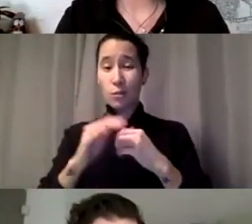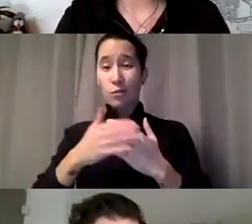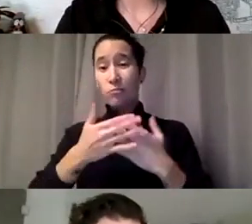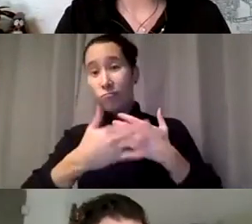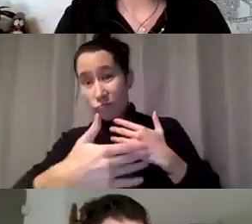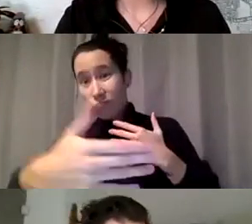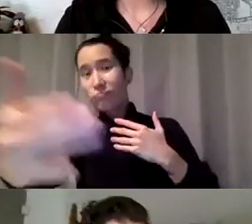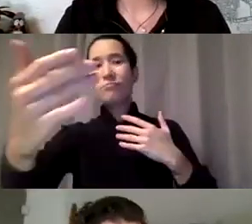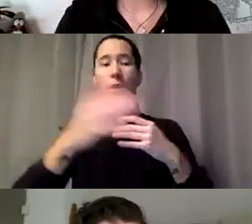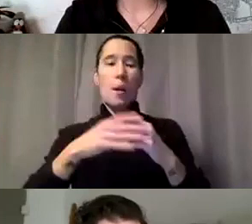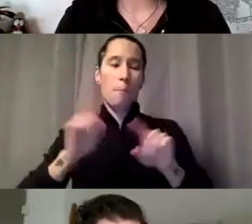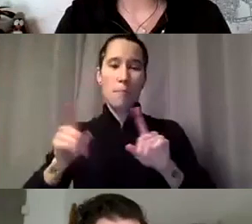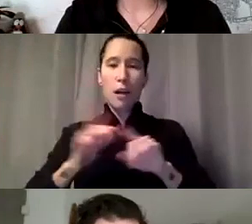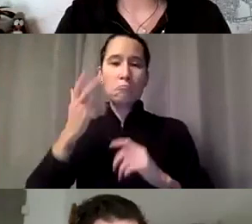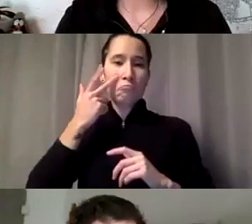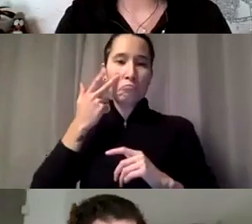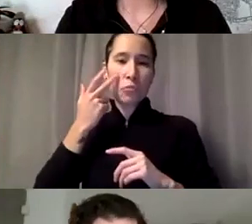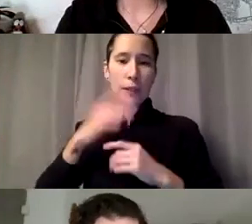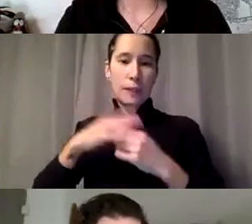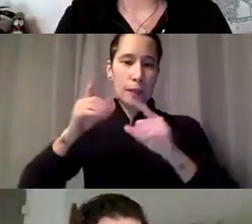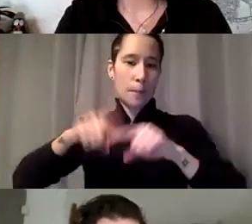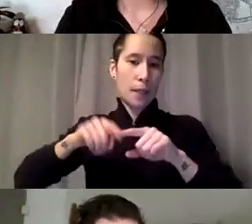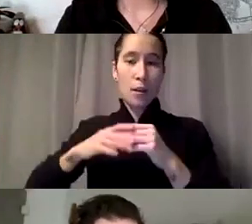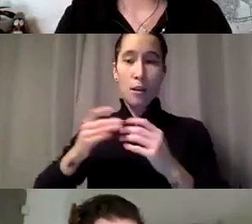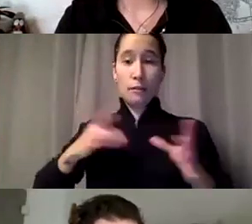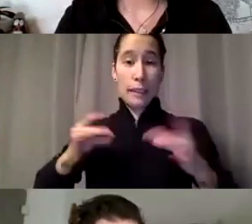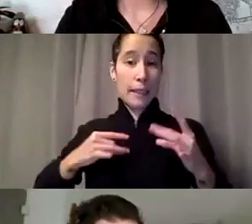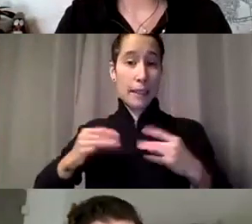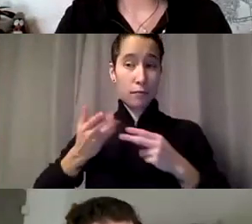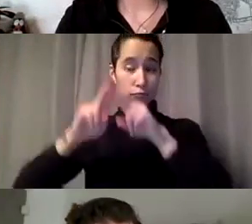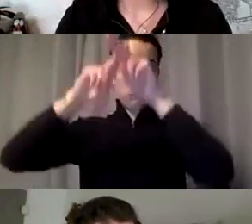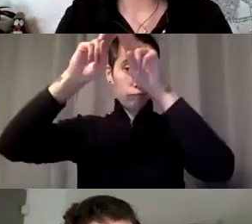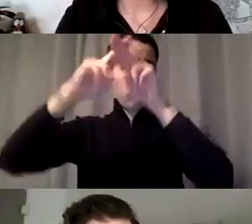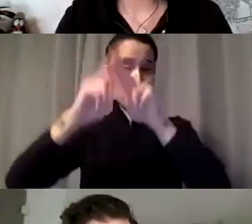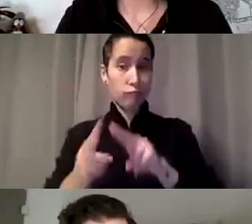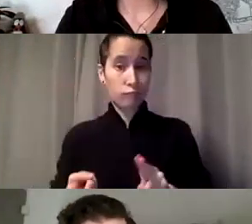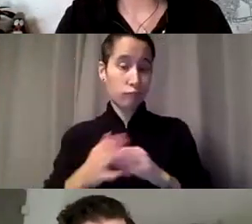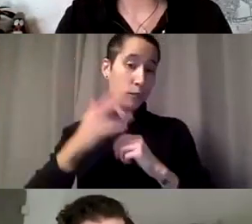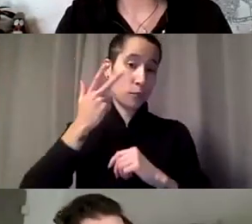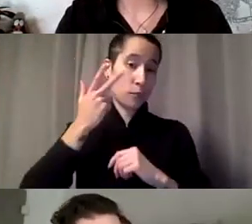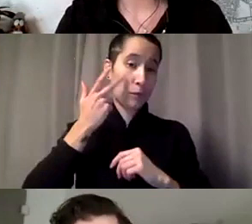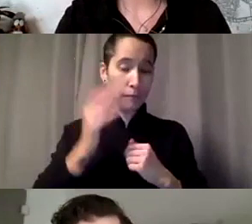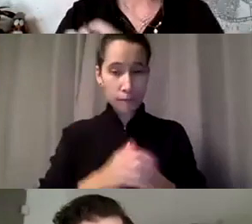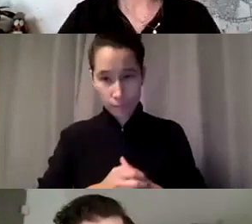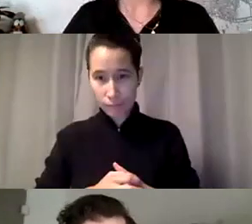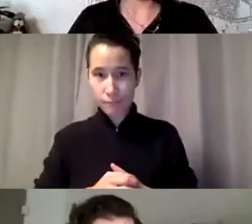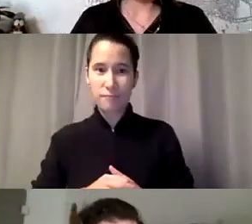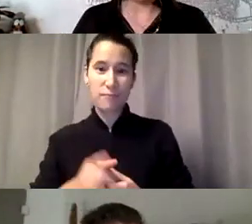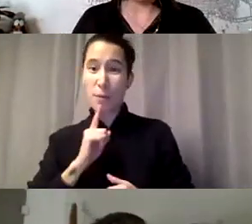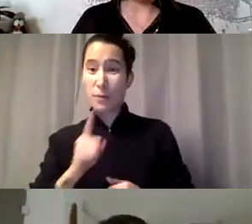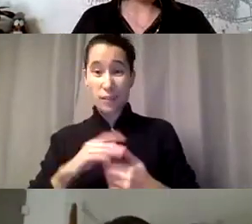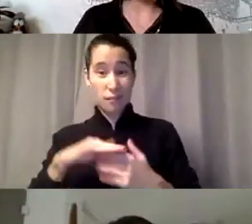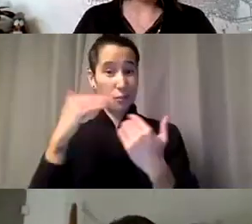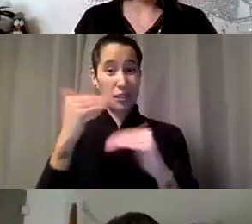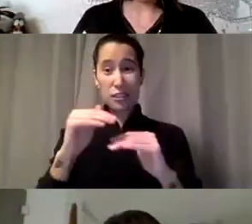new year and dependent on where our numbers are at. We don't know how long these restrictions will be